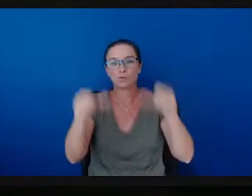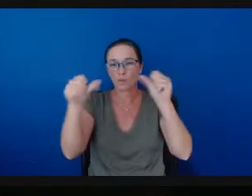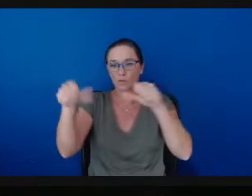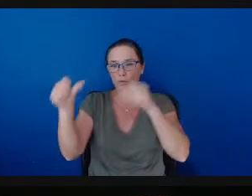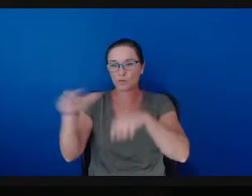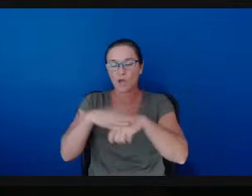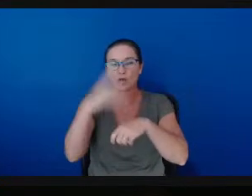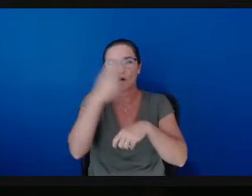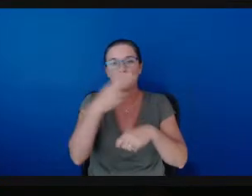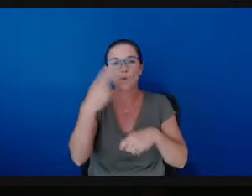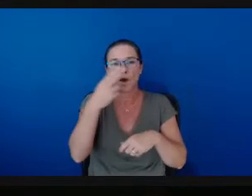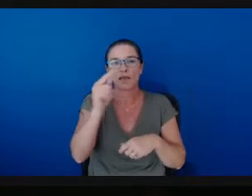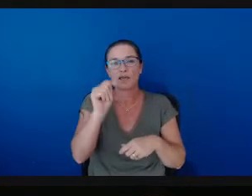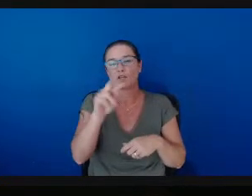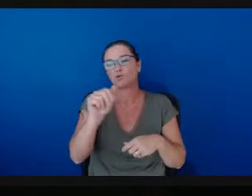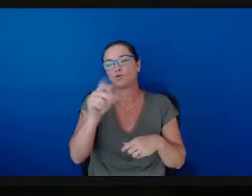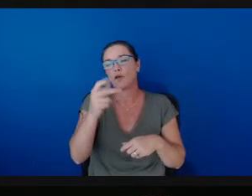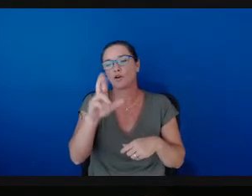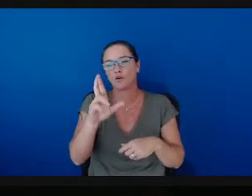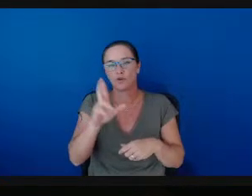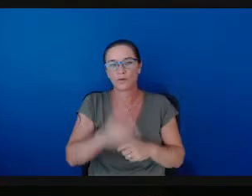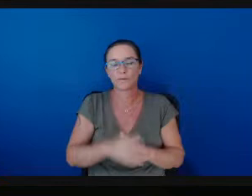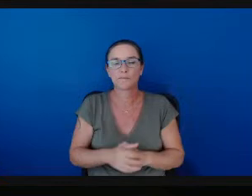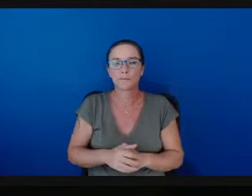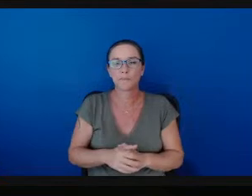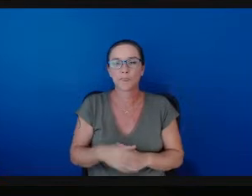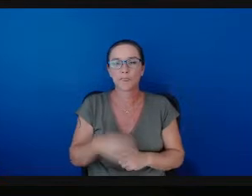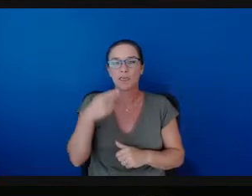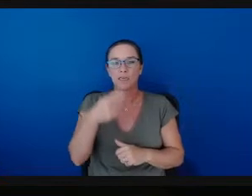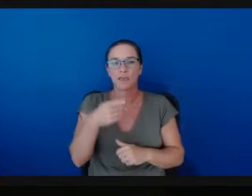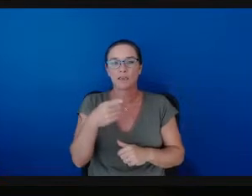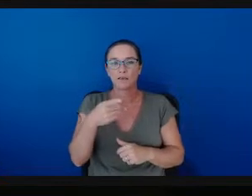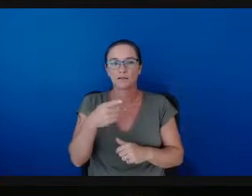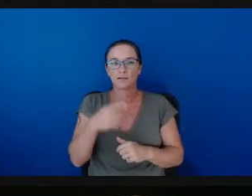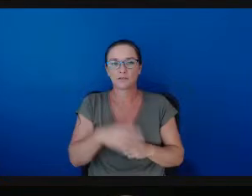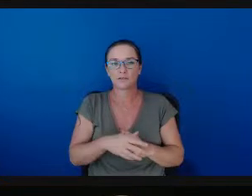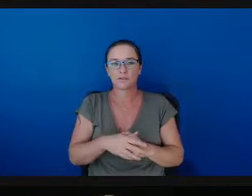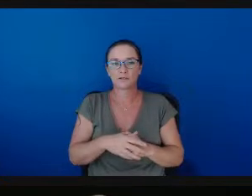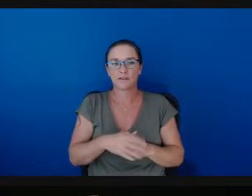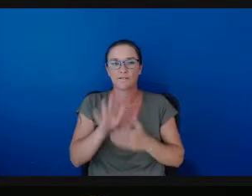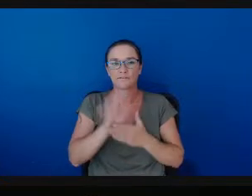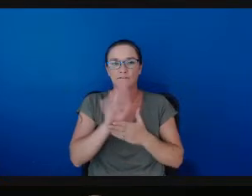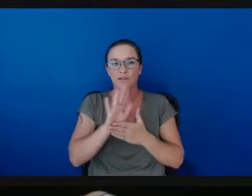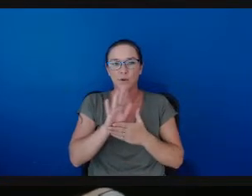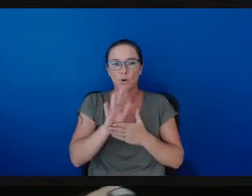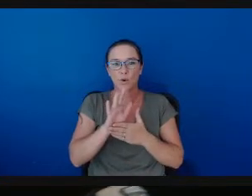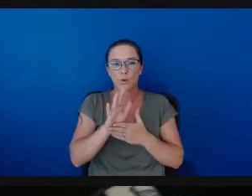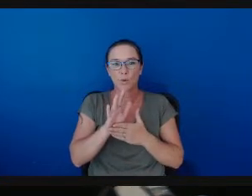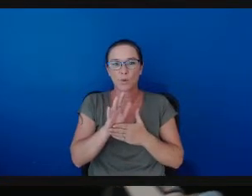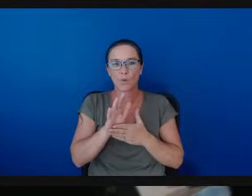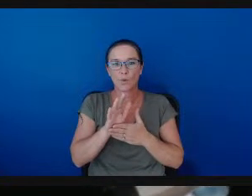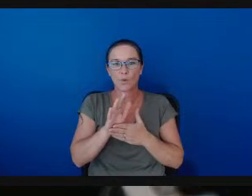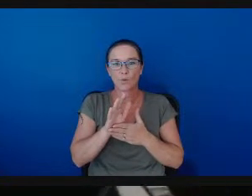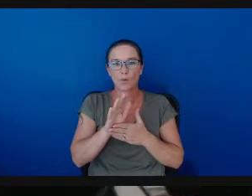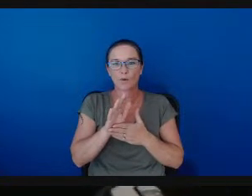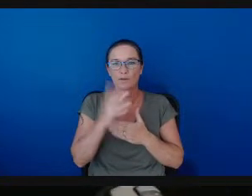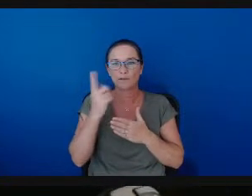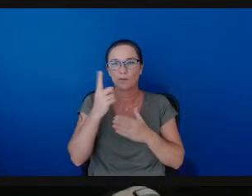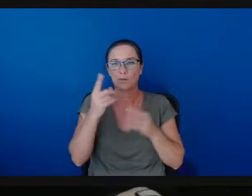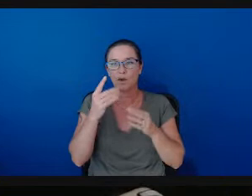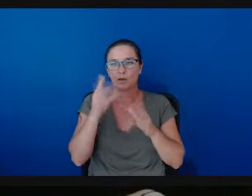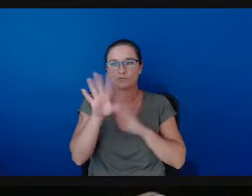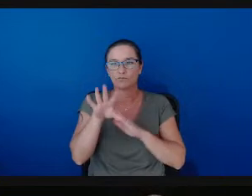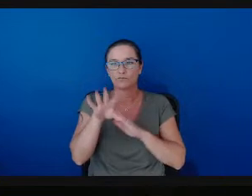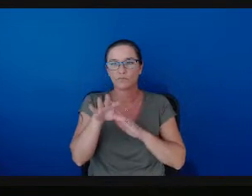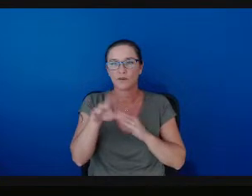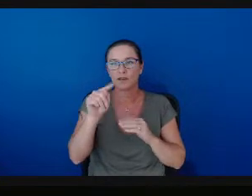as examples. Here is a video that's been put out by